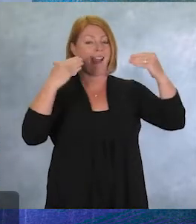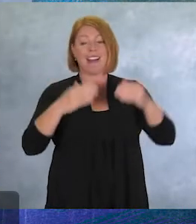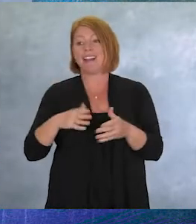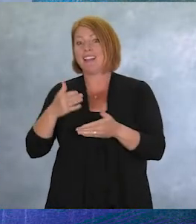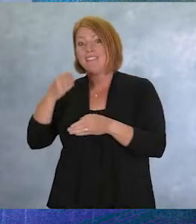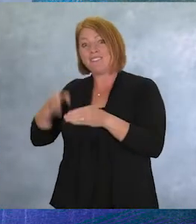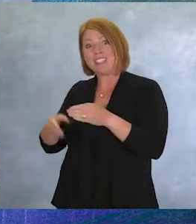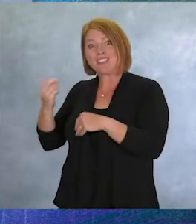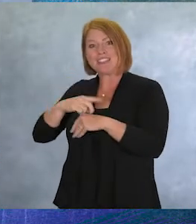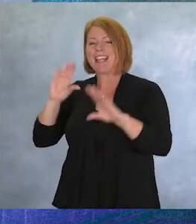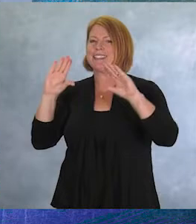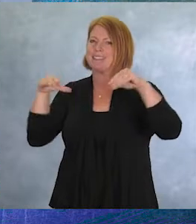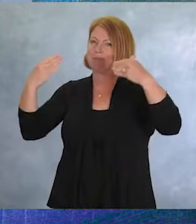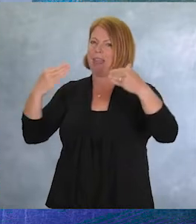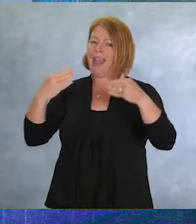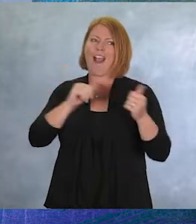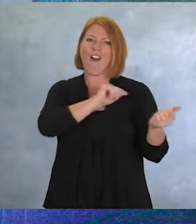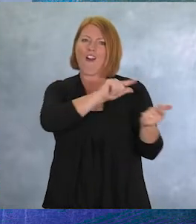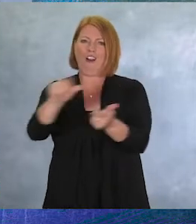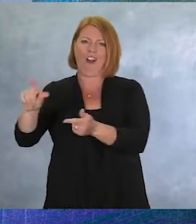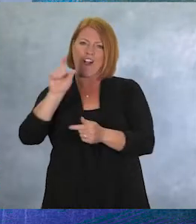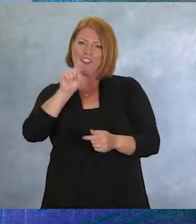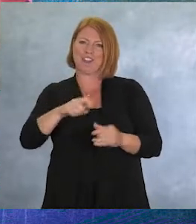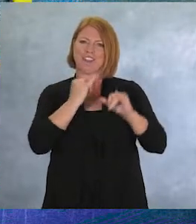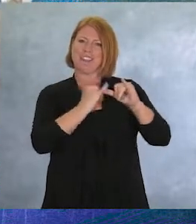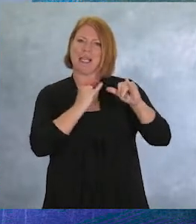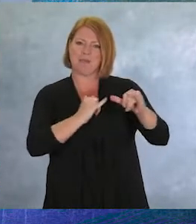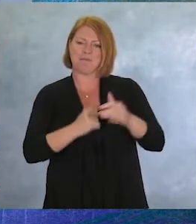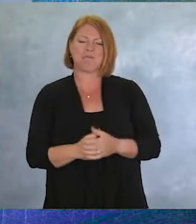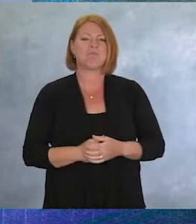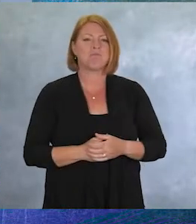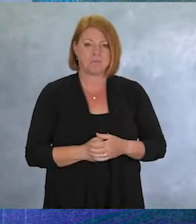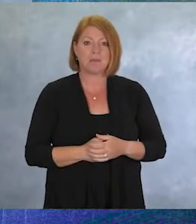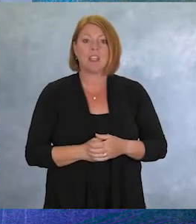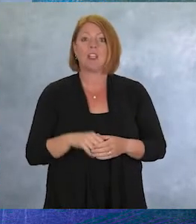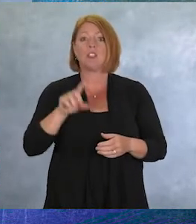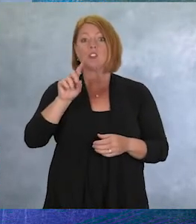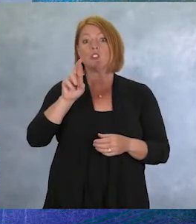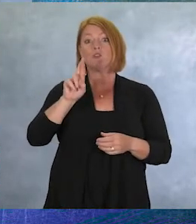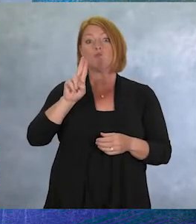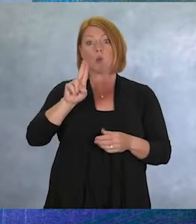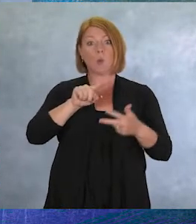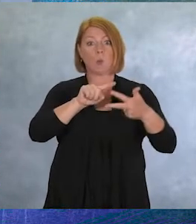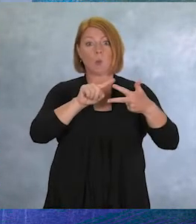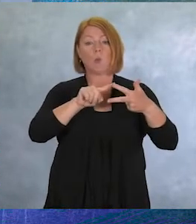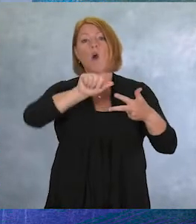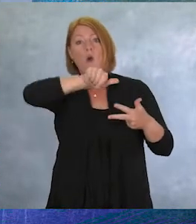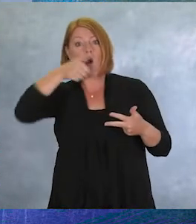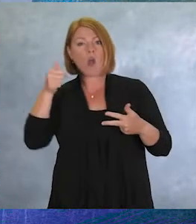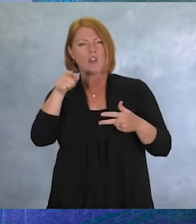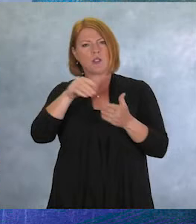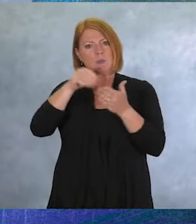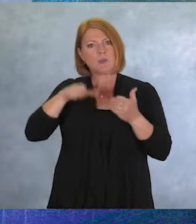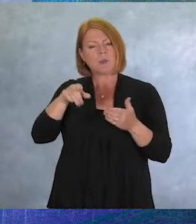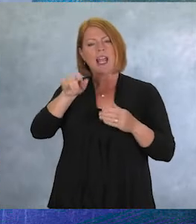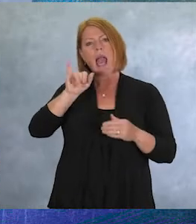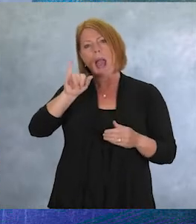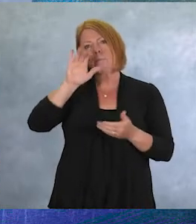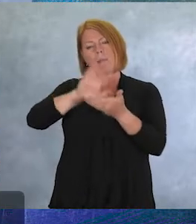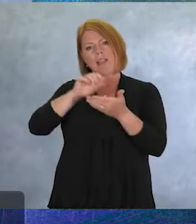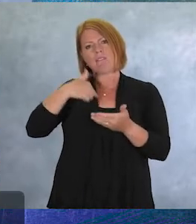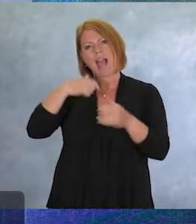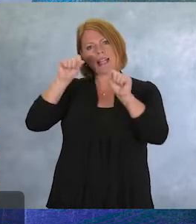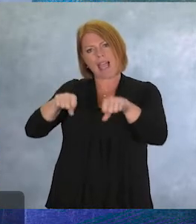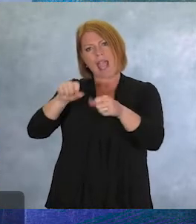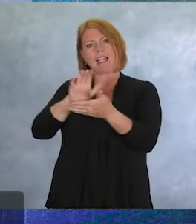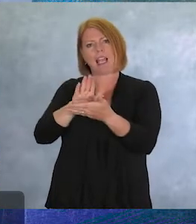with a smile, and we would all benefit from that great practice. Drew Hastings is a student at I Believe I Can Academy